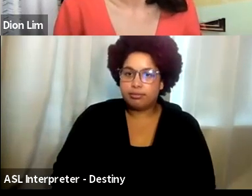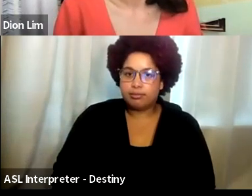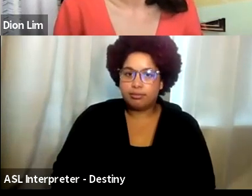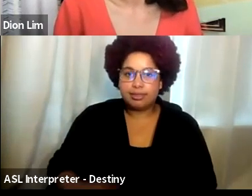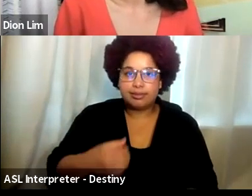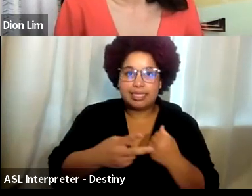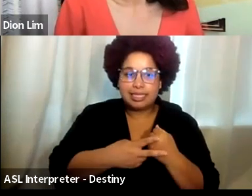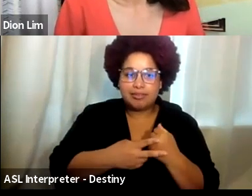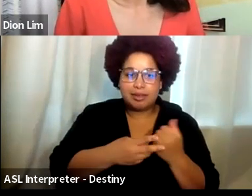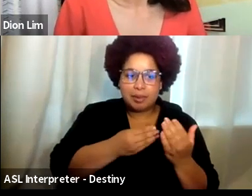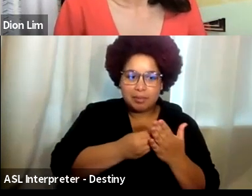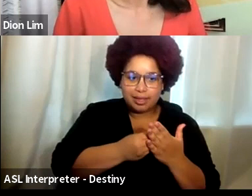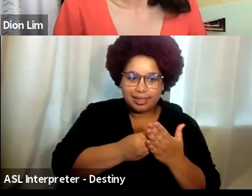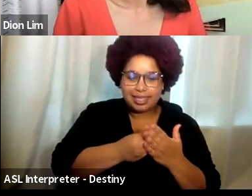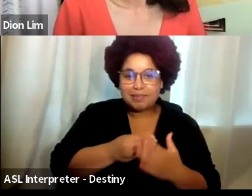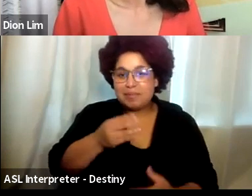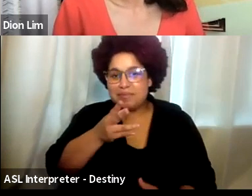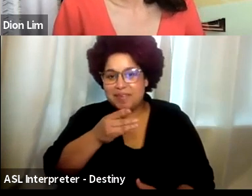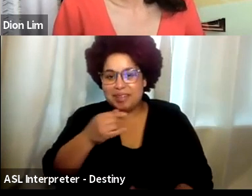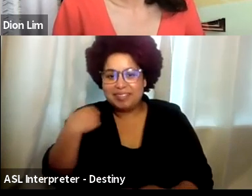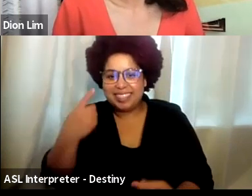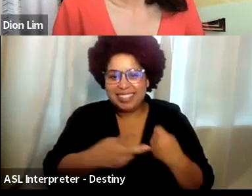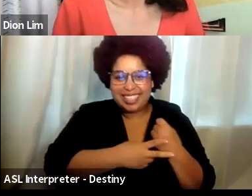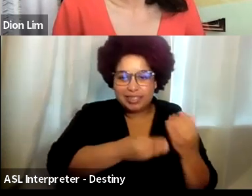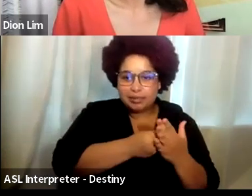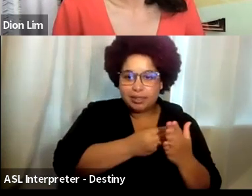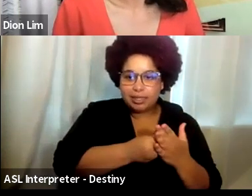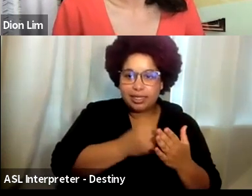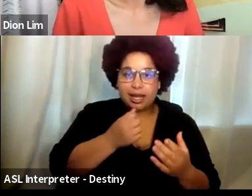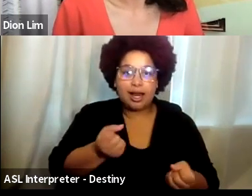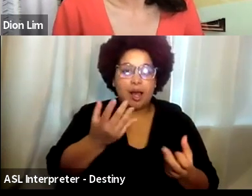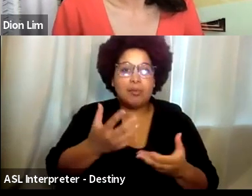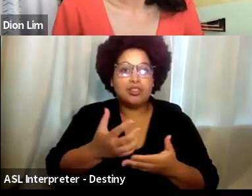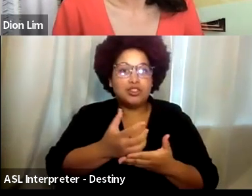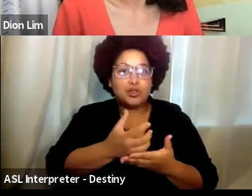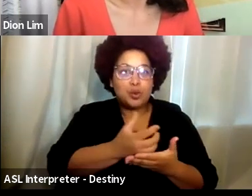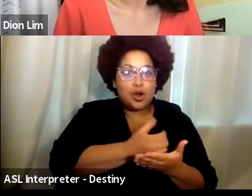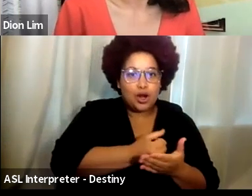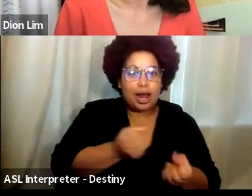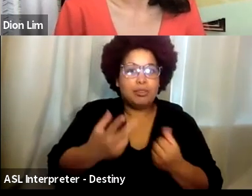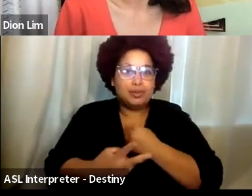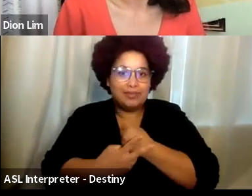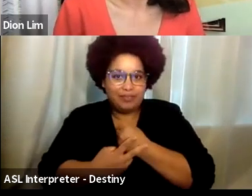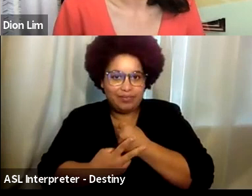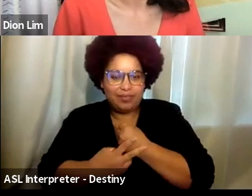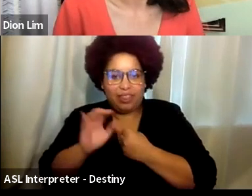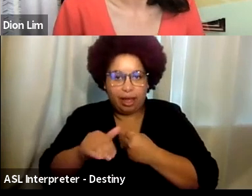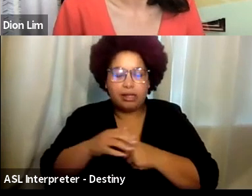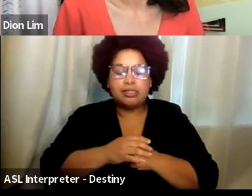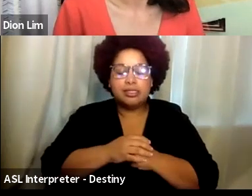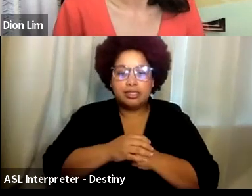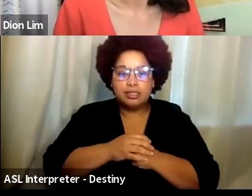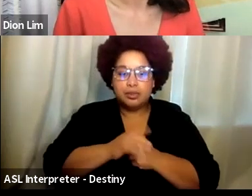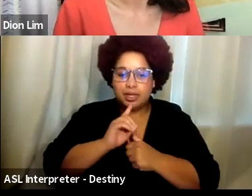my money. My mom is always really big on saving my money. She's like, it's not how much you make, it's how much you save. That I have